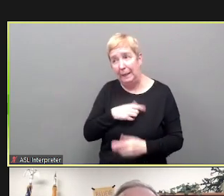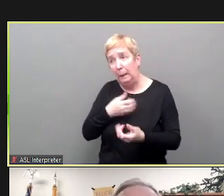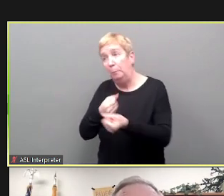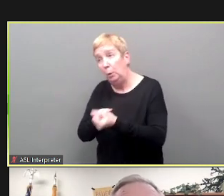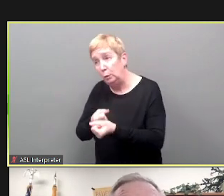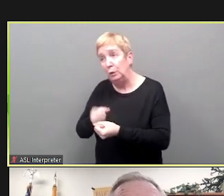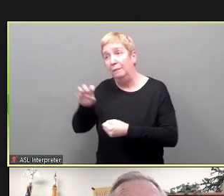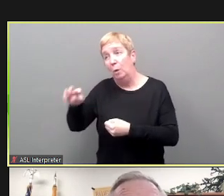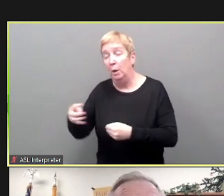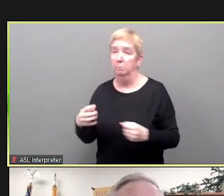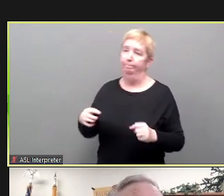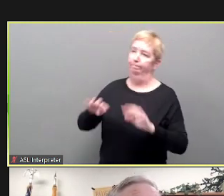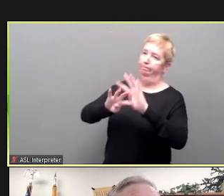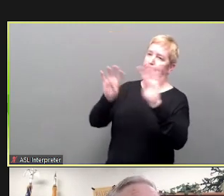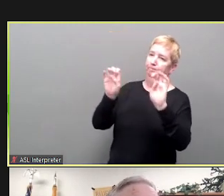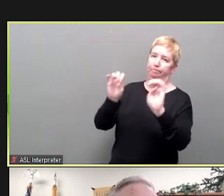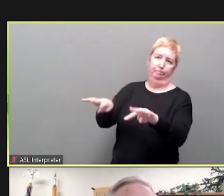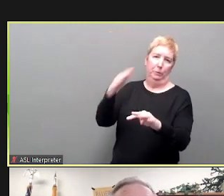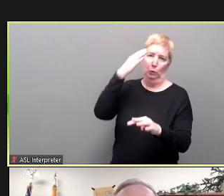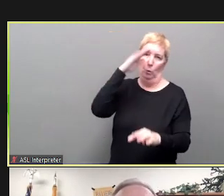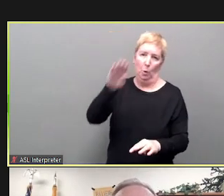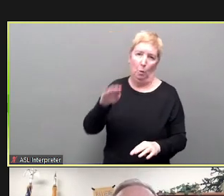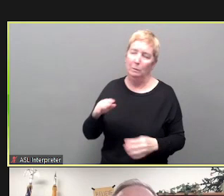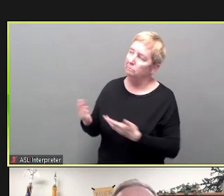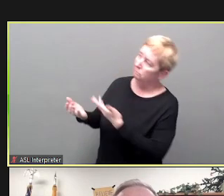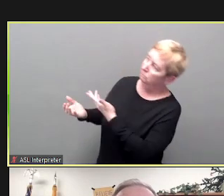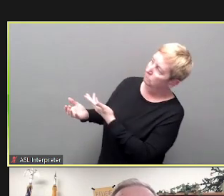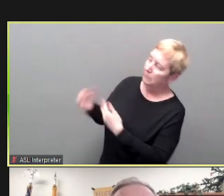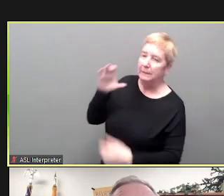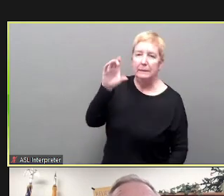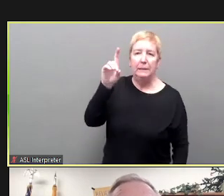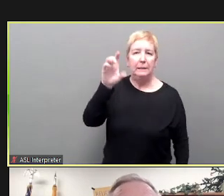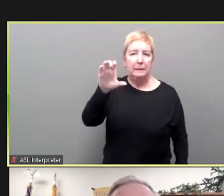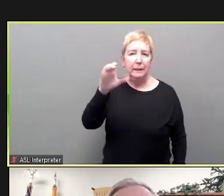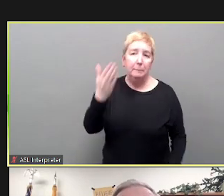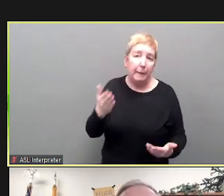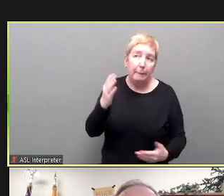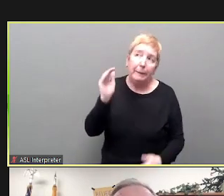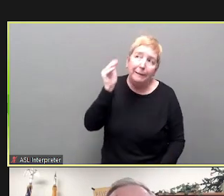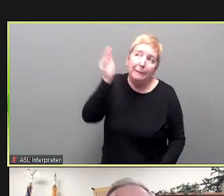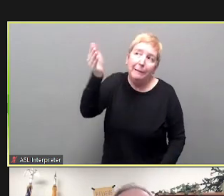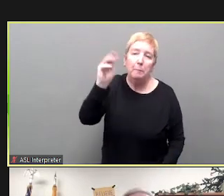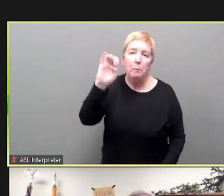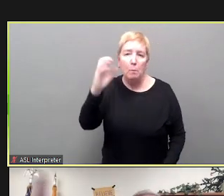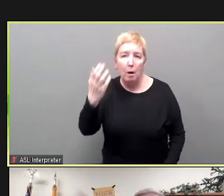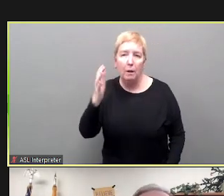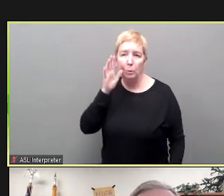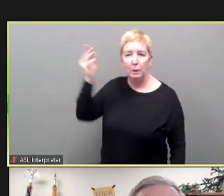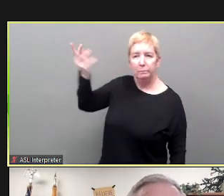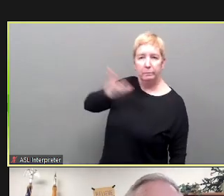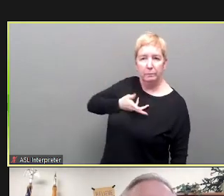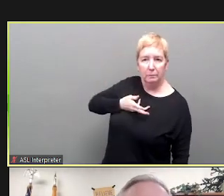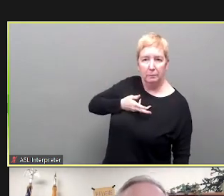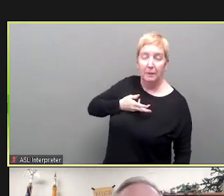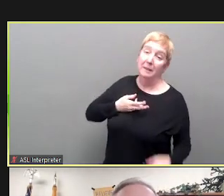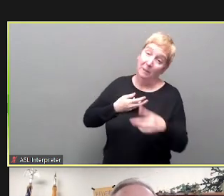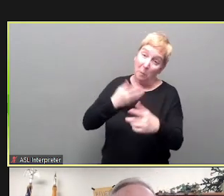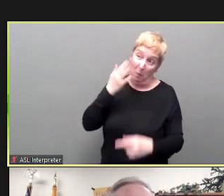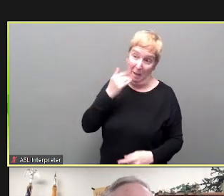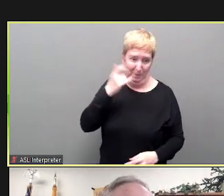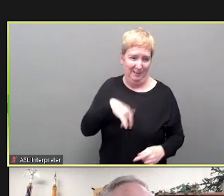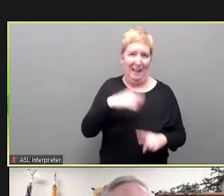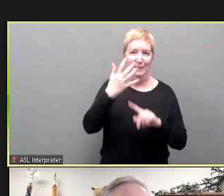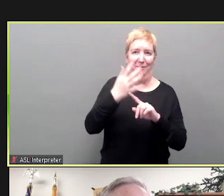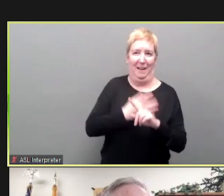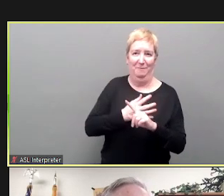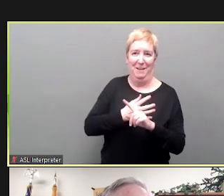from the CDC, probably in early March, I think, when we're 5 months out from when we